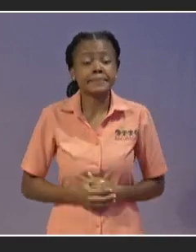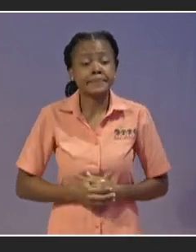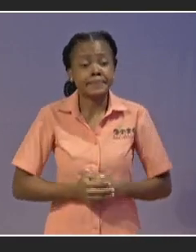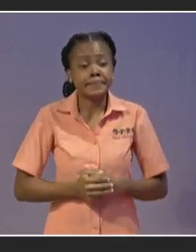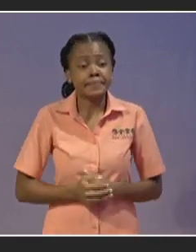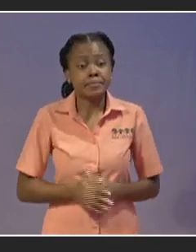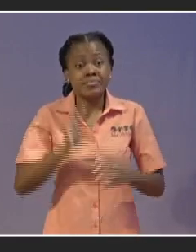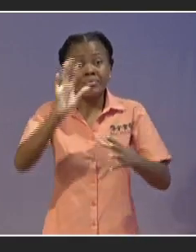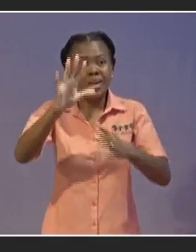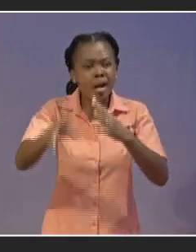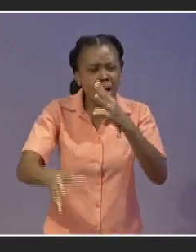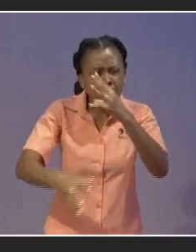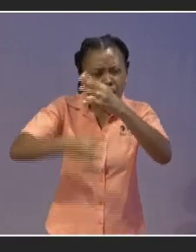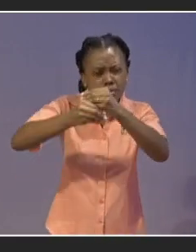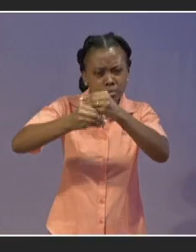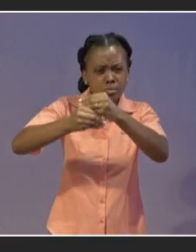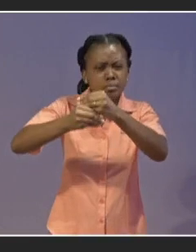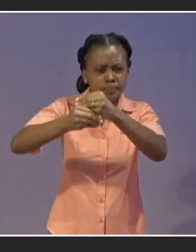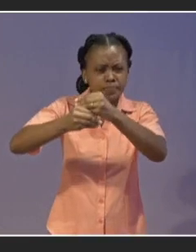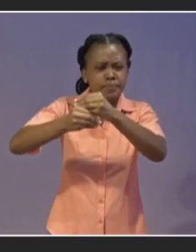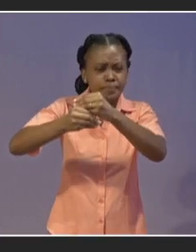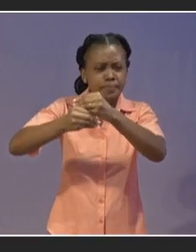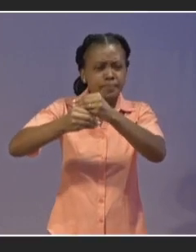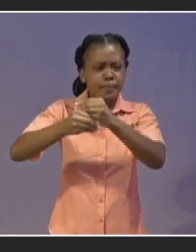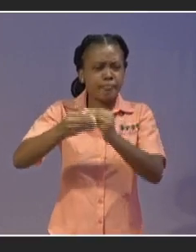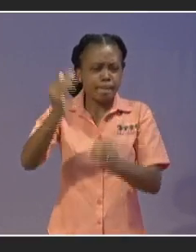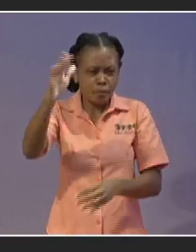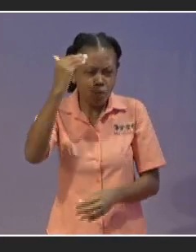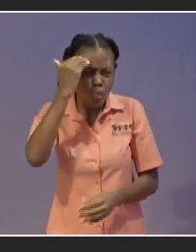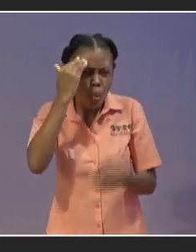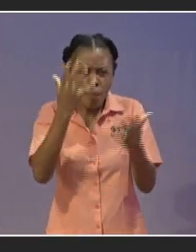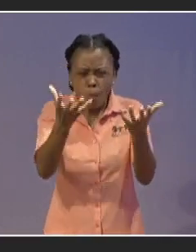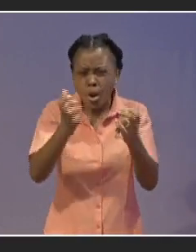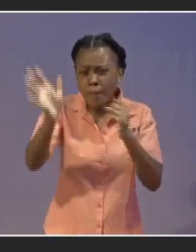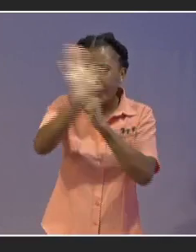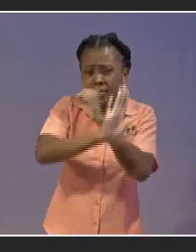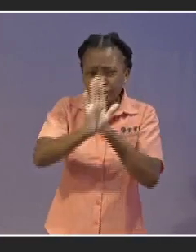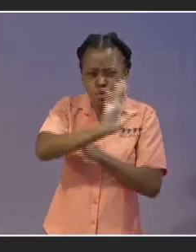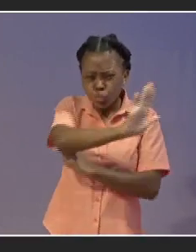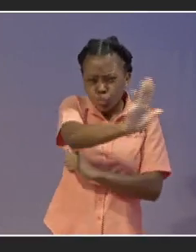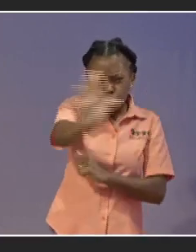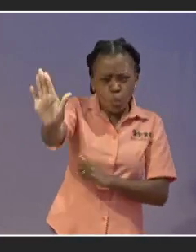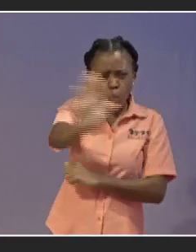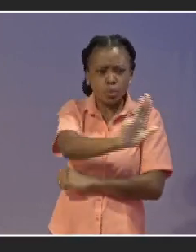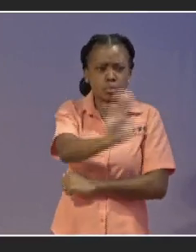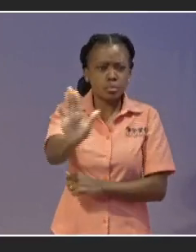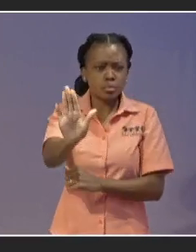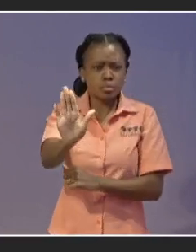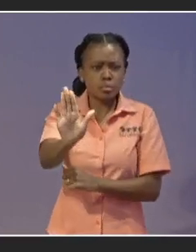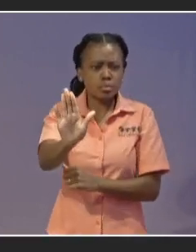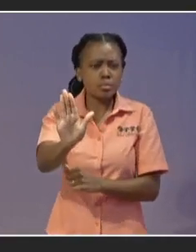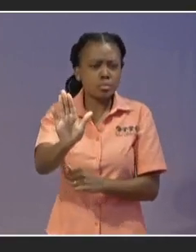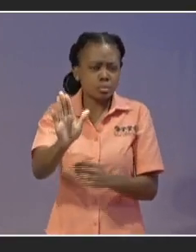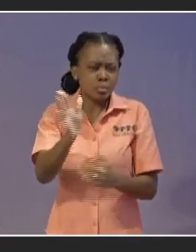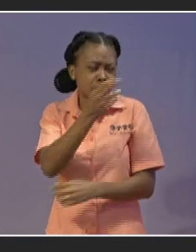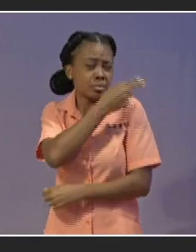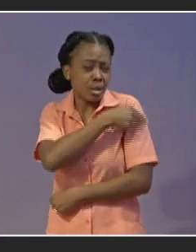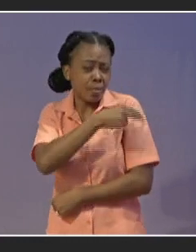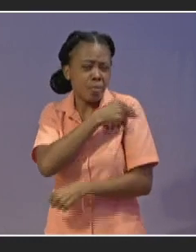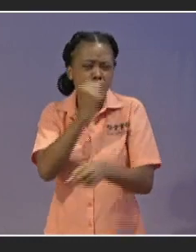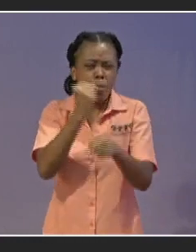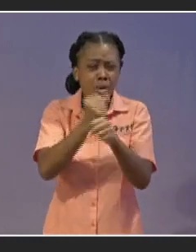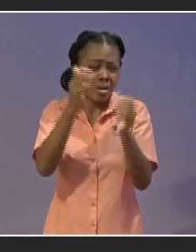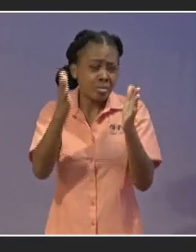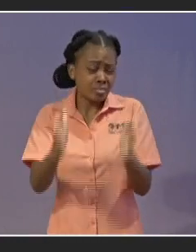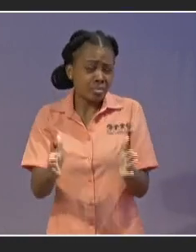of productivity. You know, you want to protect your healthcare worker, your pregnant mother. You want to protect also the elderly